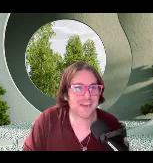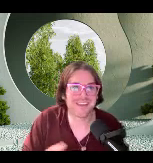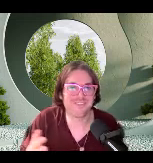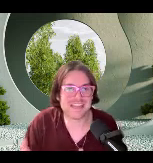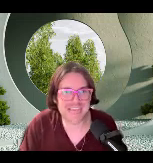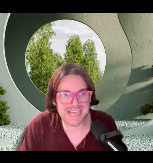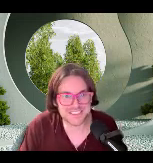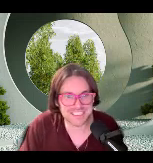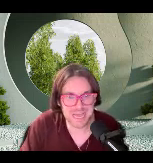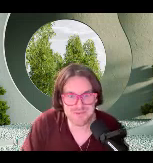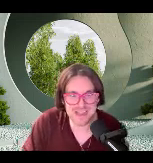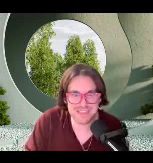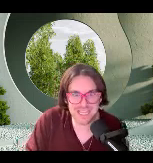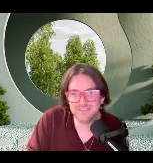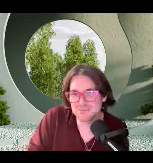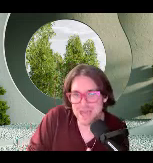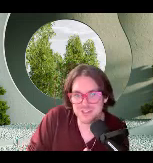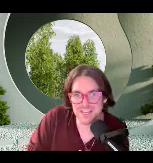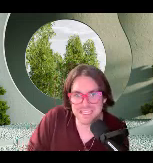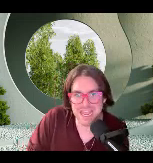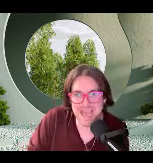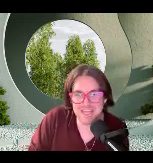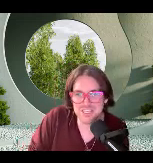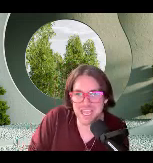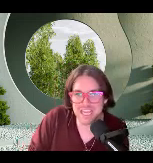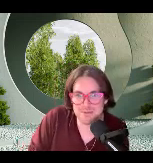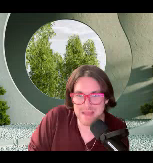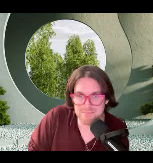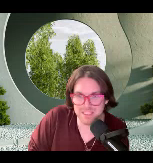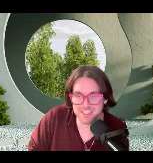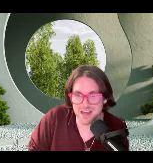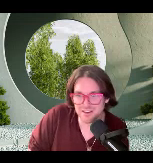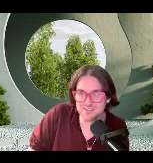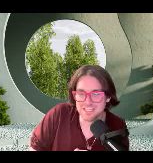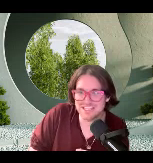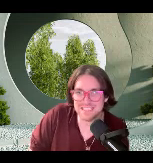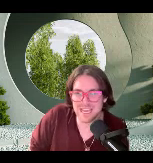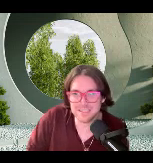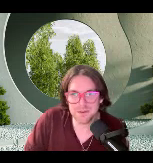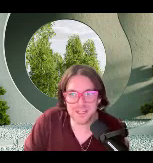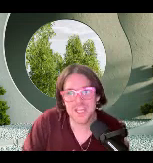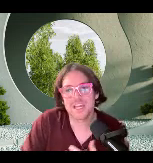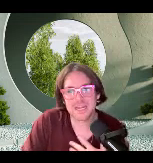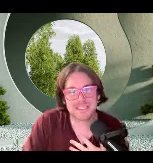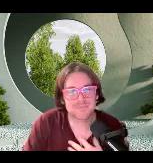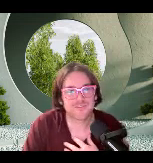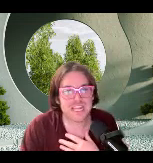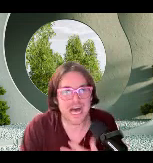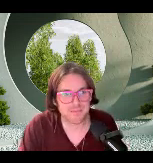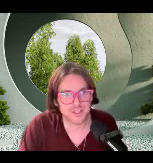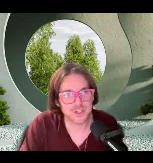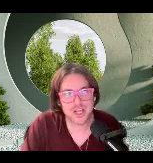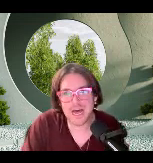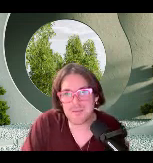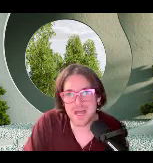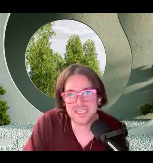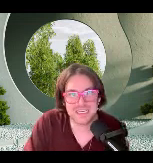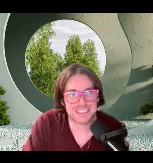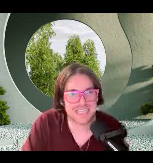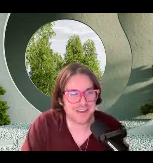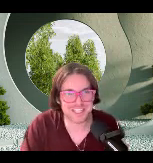going, please have a fantastic time. We've got Dan Fitzpatrick, the AI educator, and Matt Miller, author of Ditch That Textbook. Going to be some